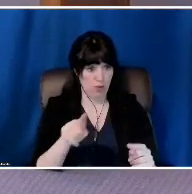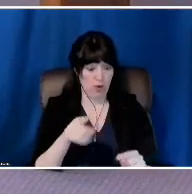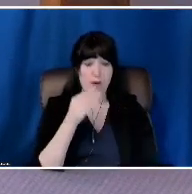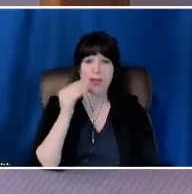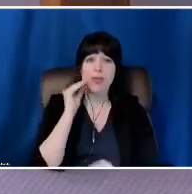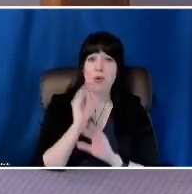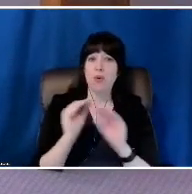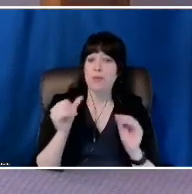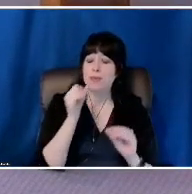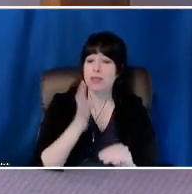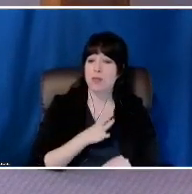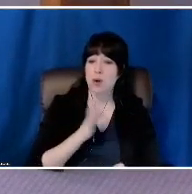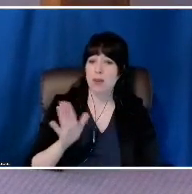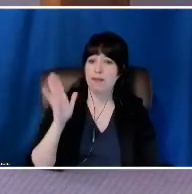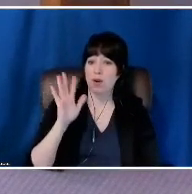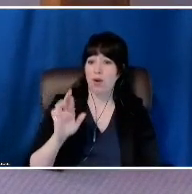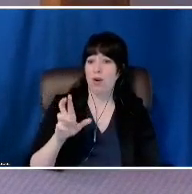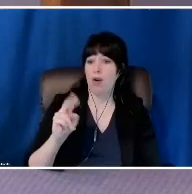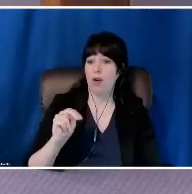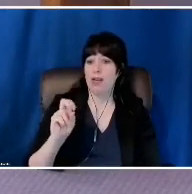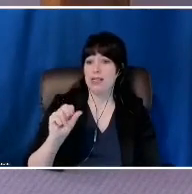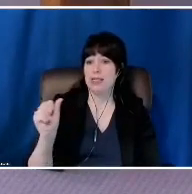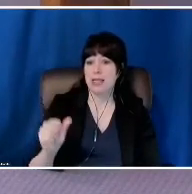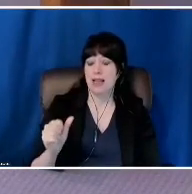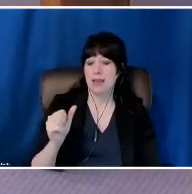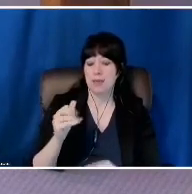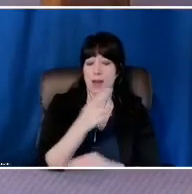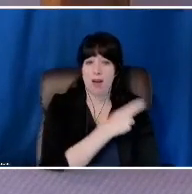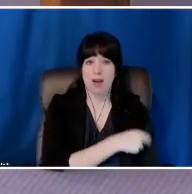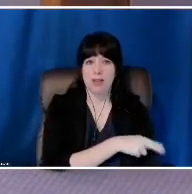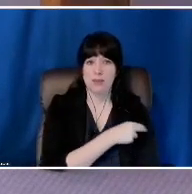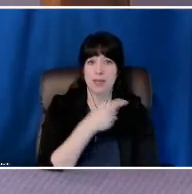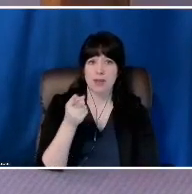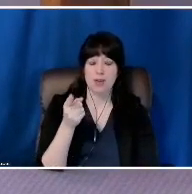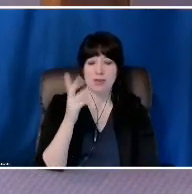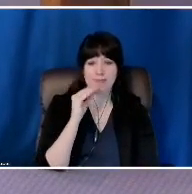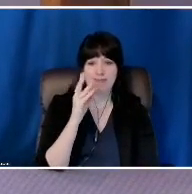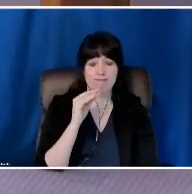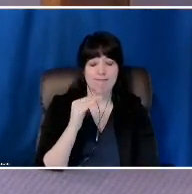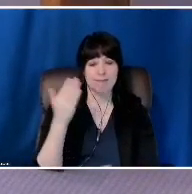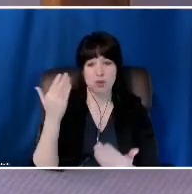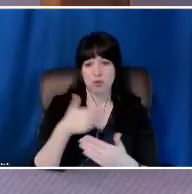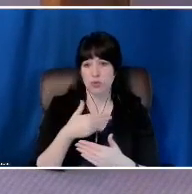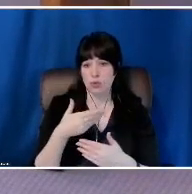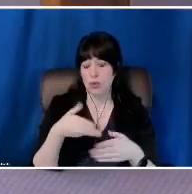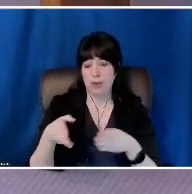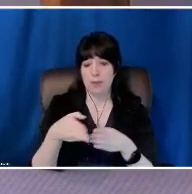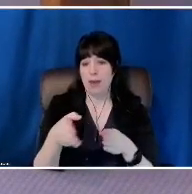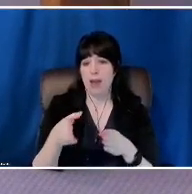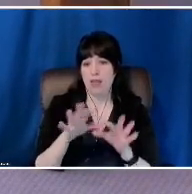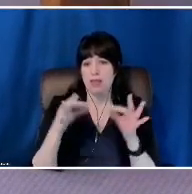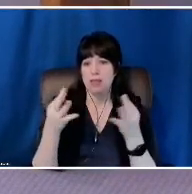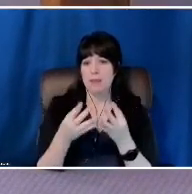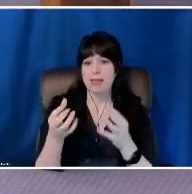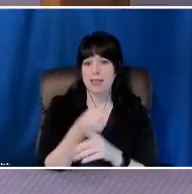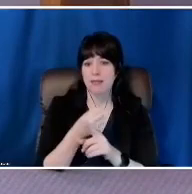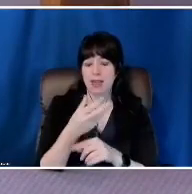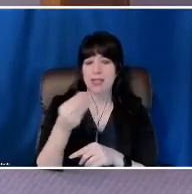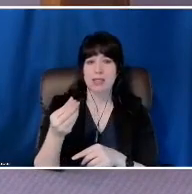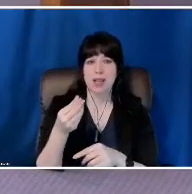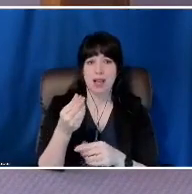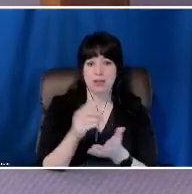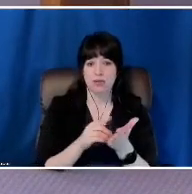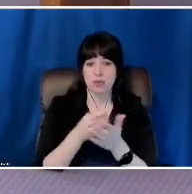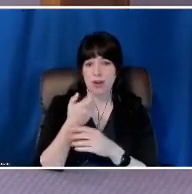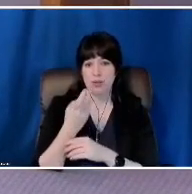a former RN at Salem Hospital, who has been down a dark path involving domestic violence and drug use, which led to crime and the loss